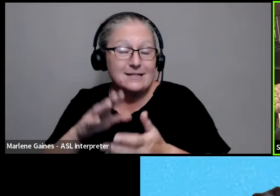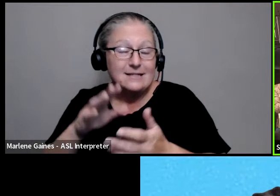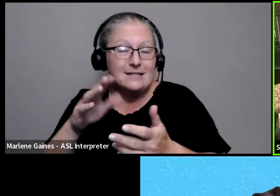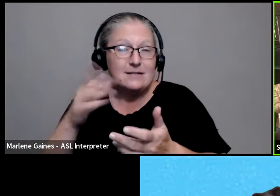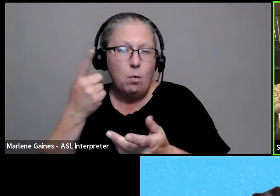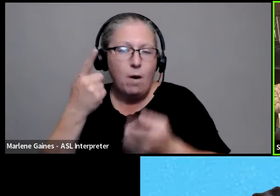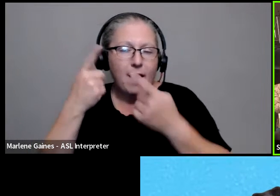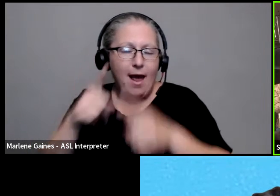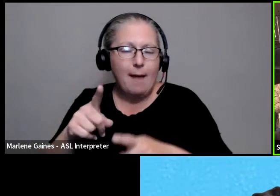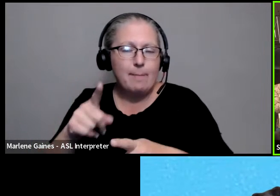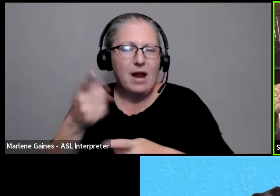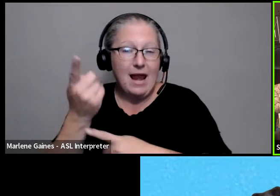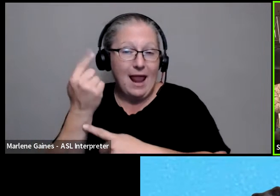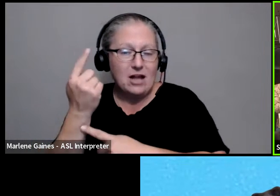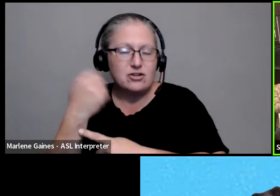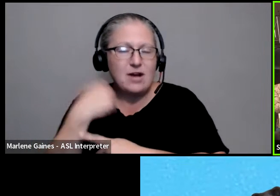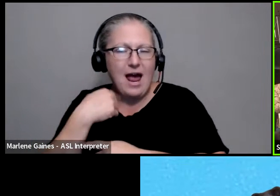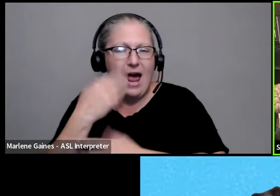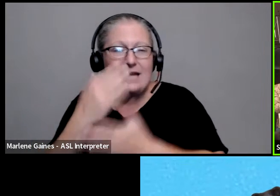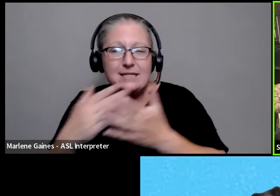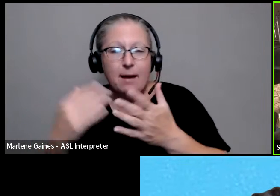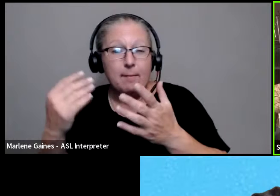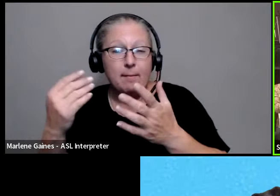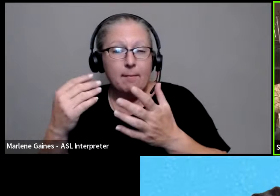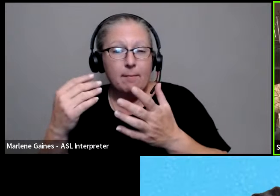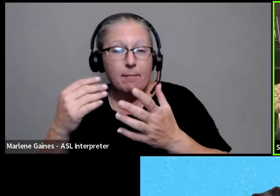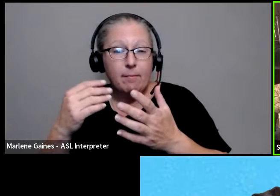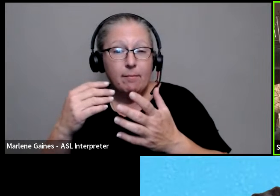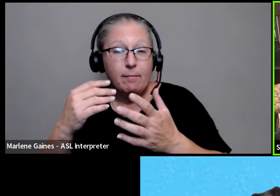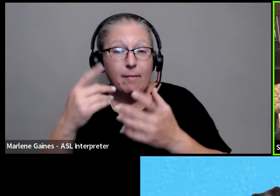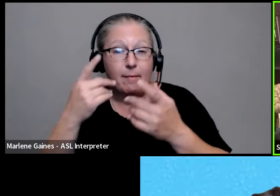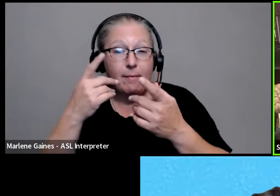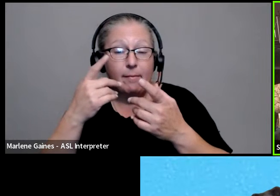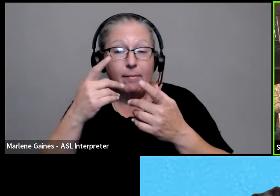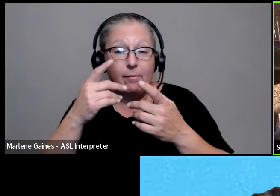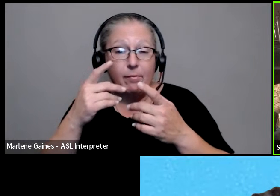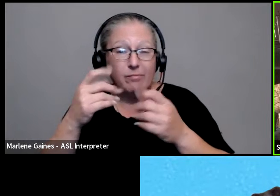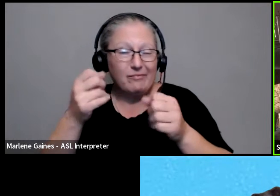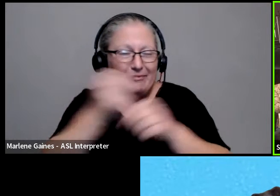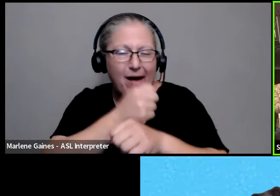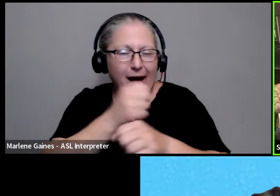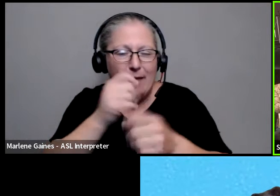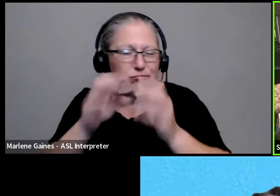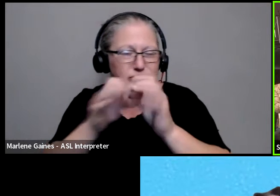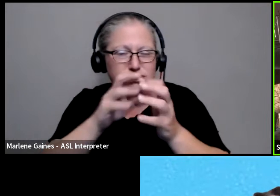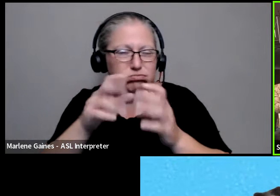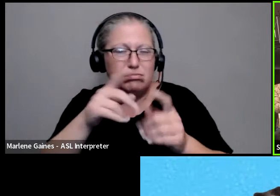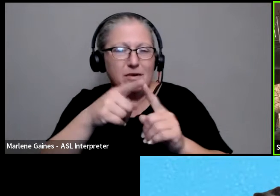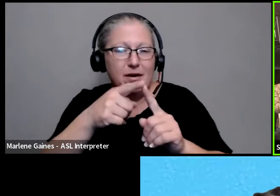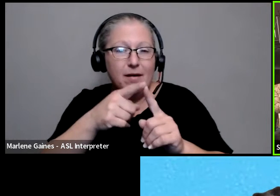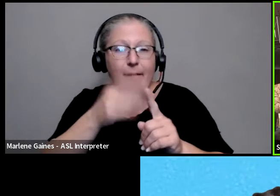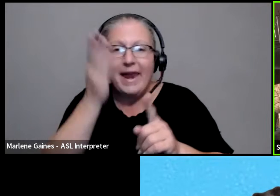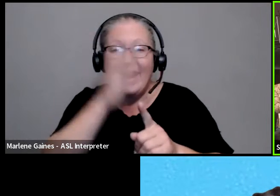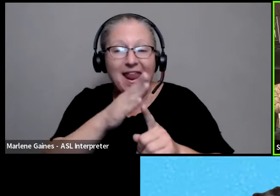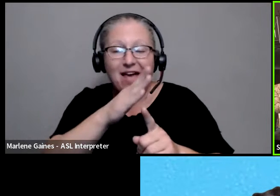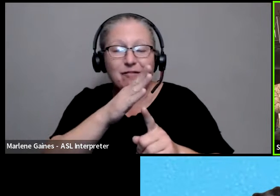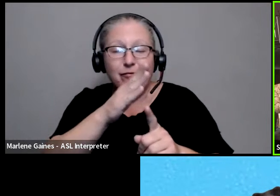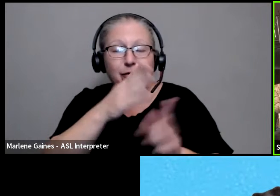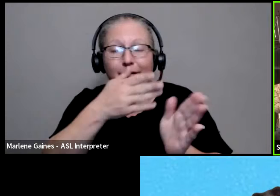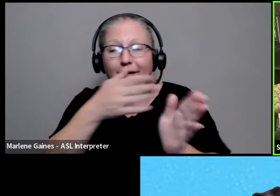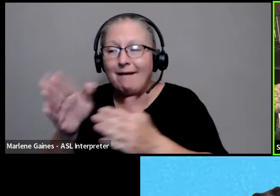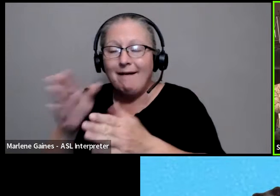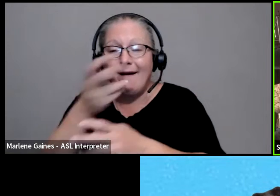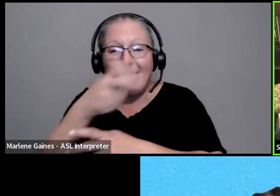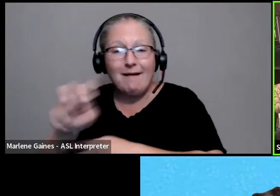of scuffles last year, they never made it to YouTube. They never made it out. And so the reverse side of that is you limit